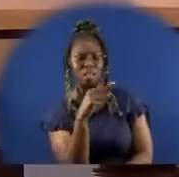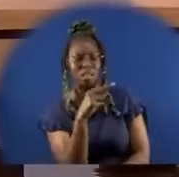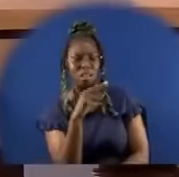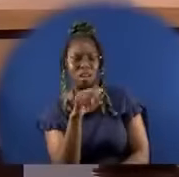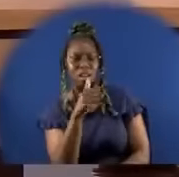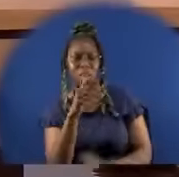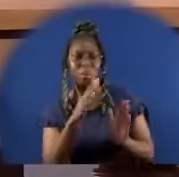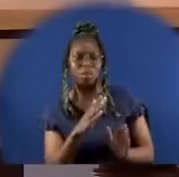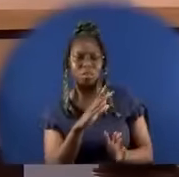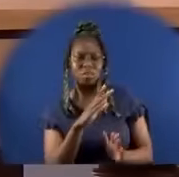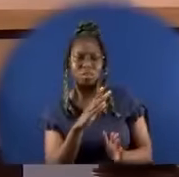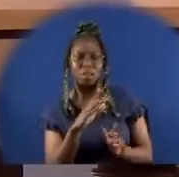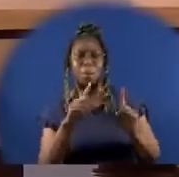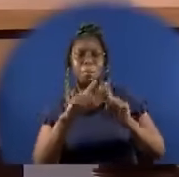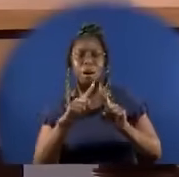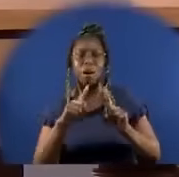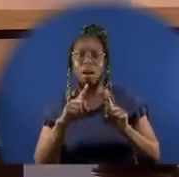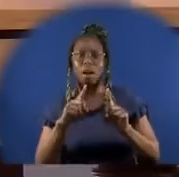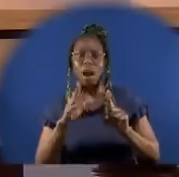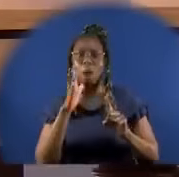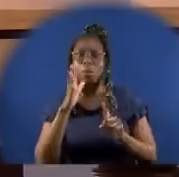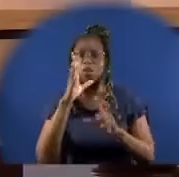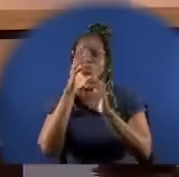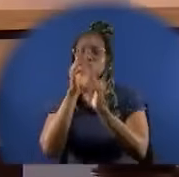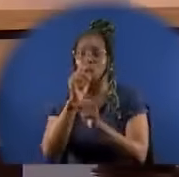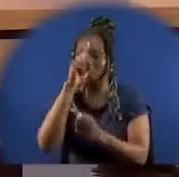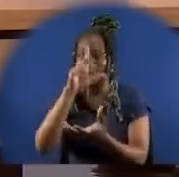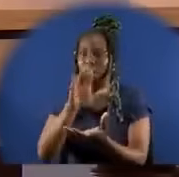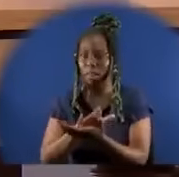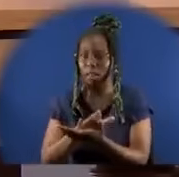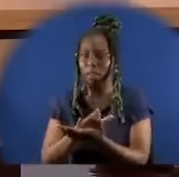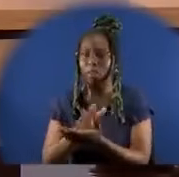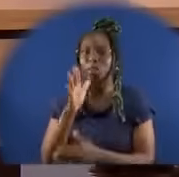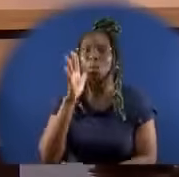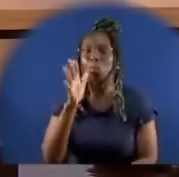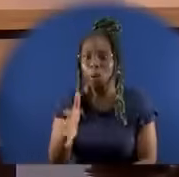going to believe that you're going to pray for somebody other than yourself, other than your family, other than